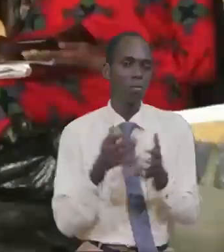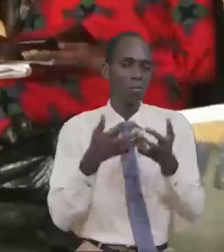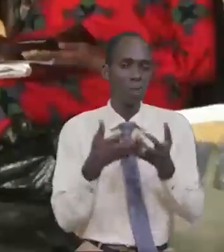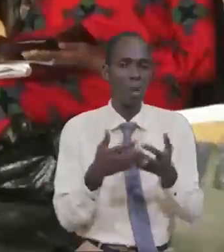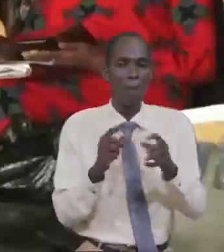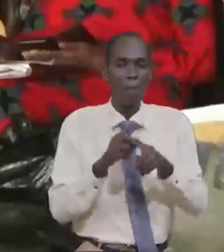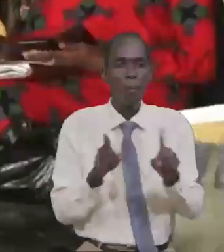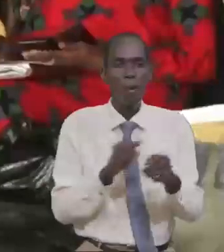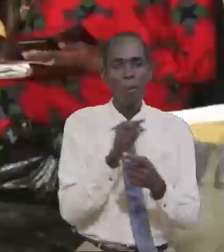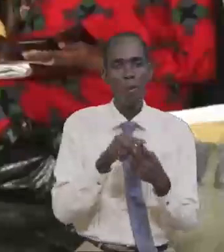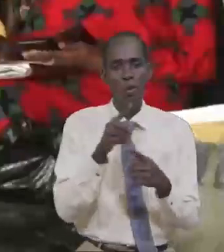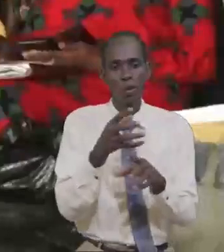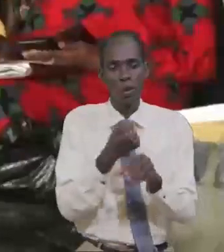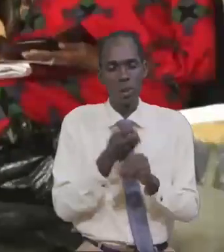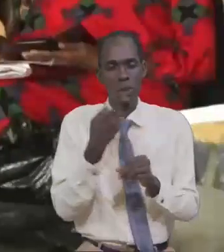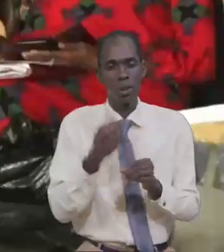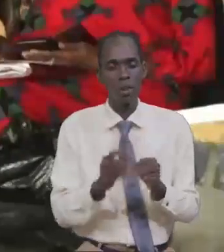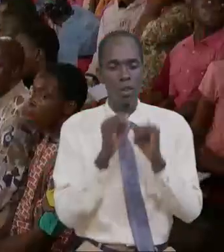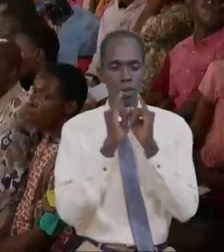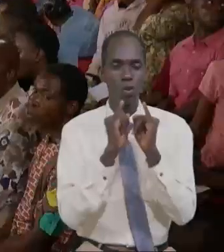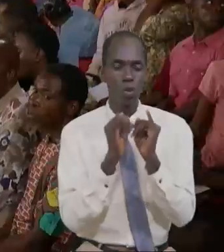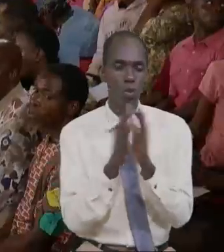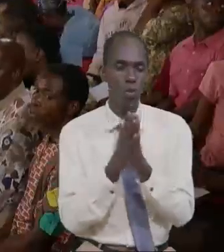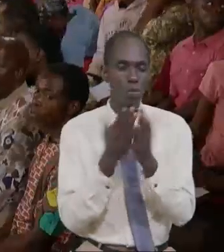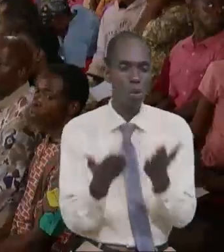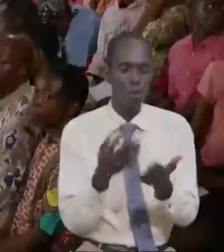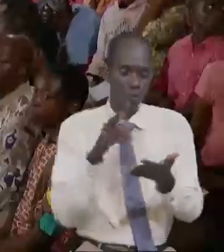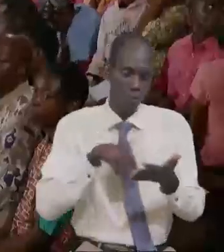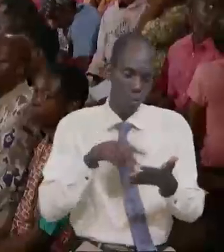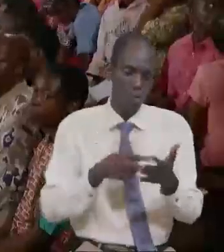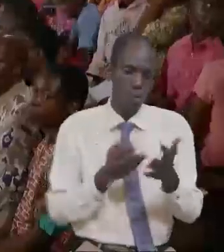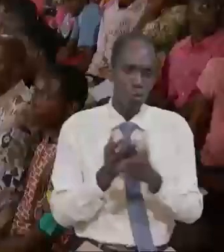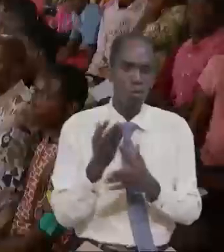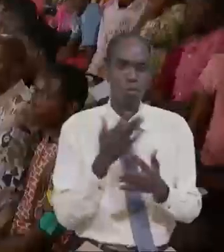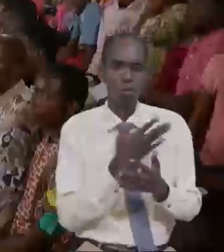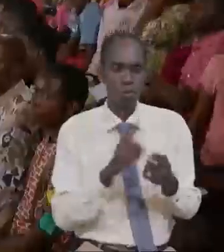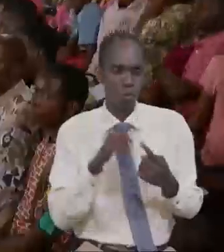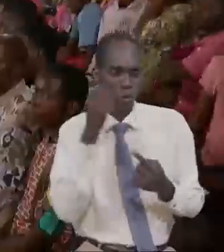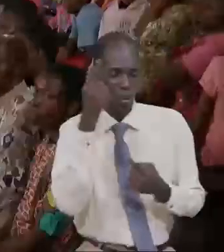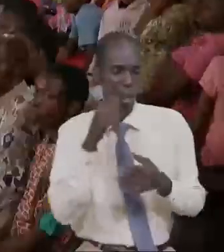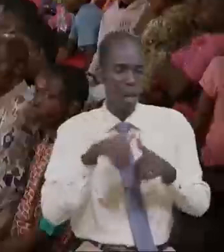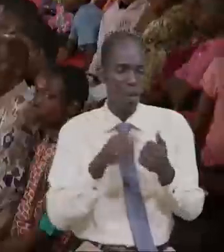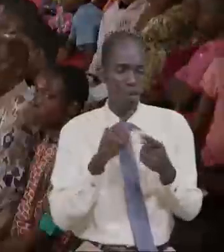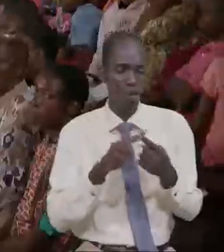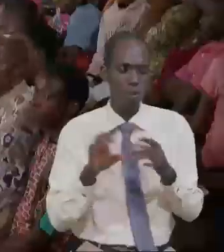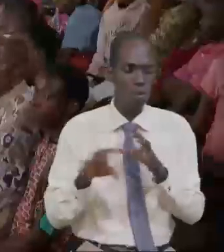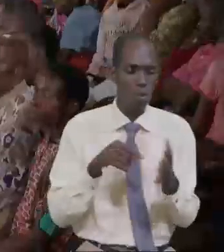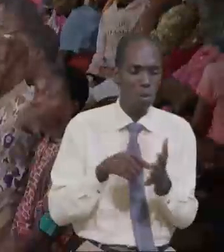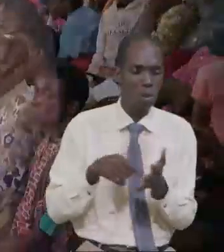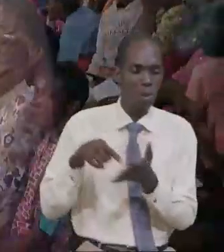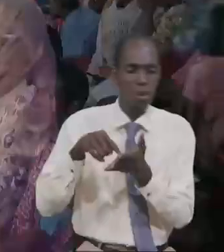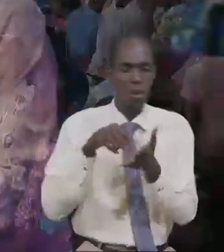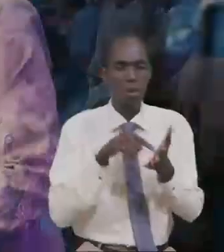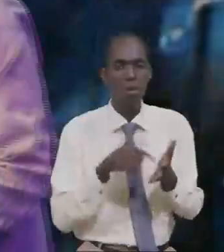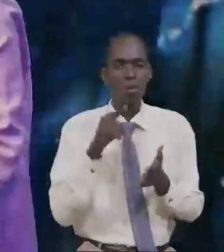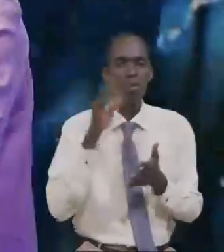do that, you may have the most expensive computer on earth. If you don't read that manual and know how to